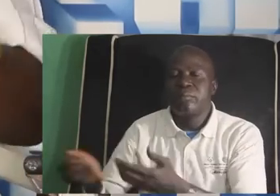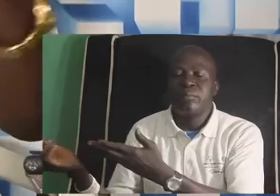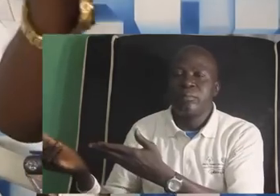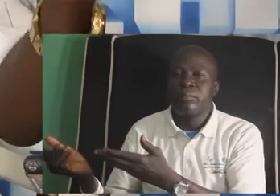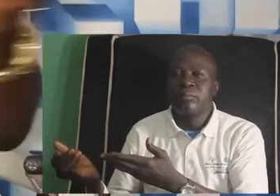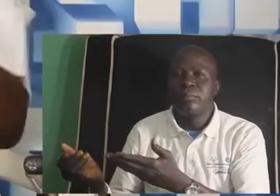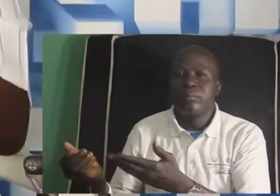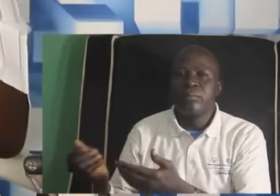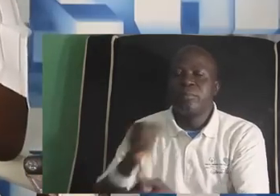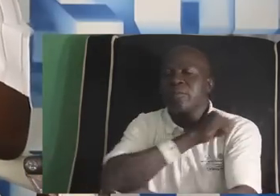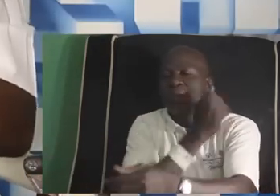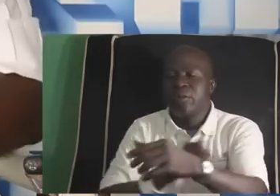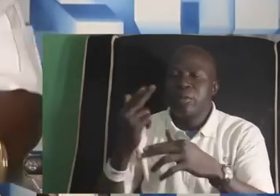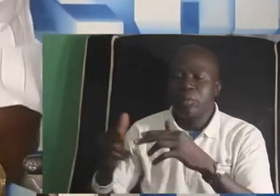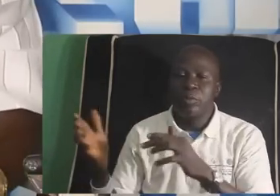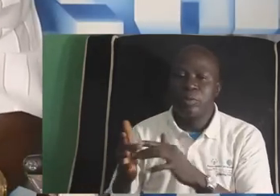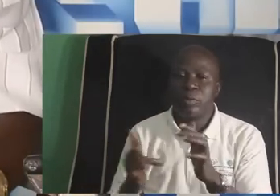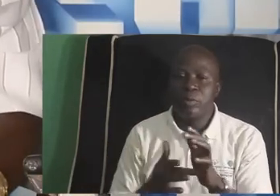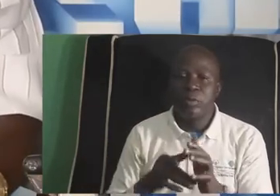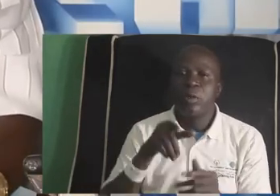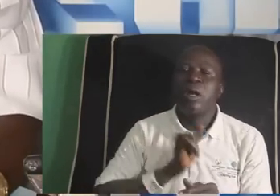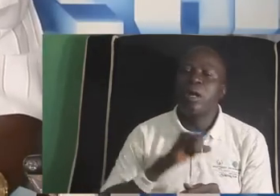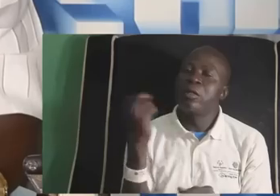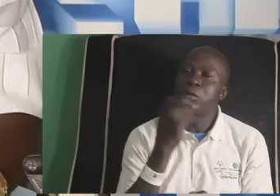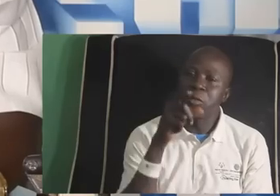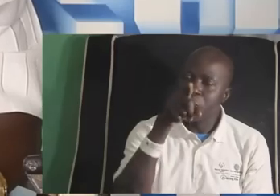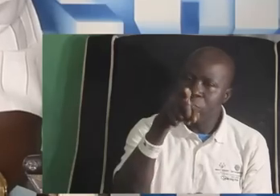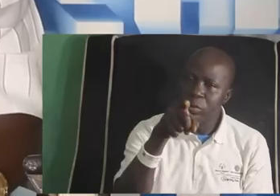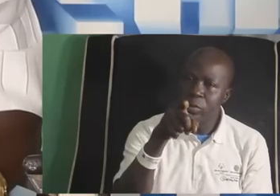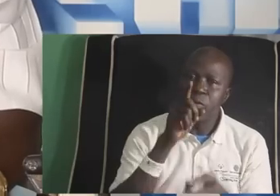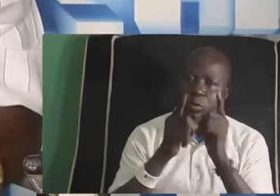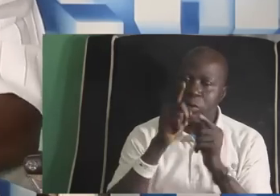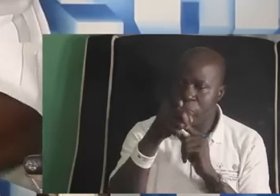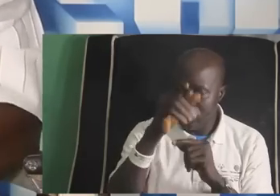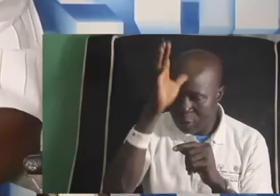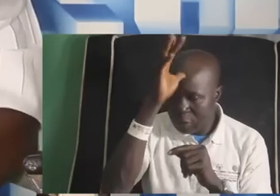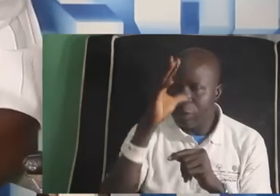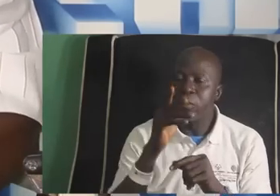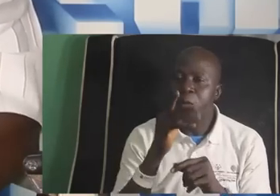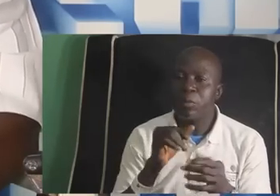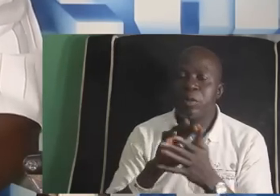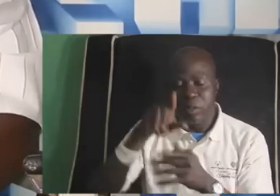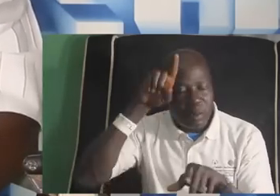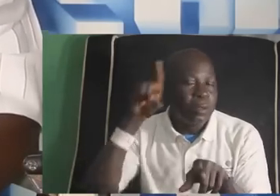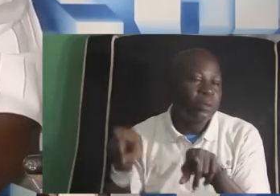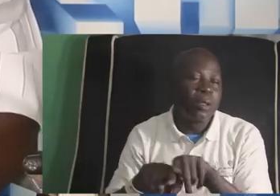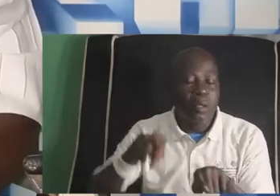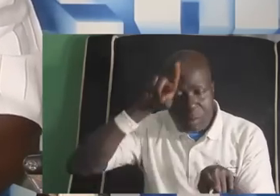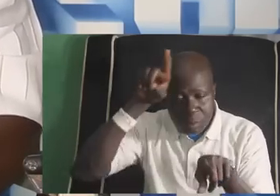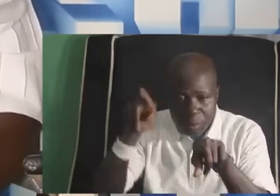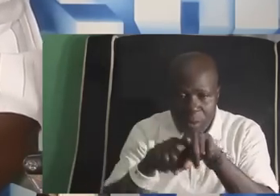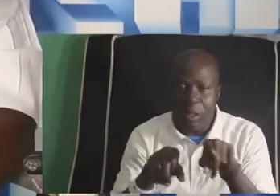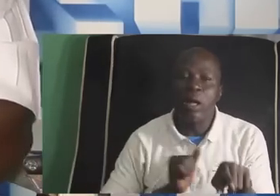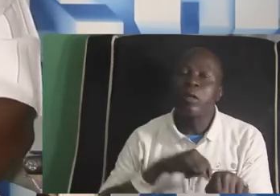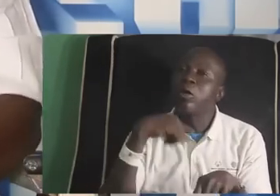oruko Jesu ti nasare ti in the name of Jesus Christ iwo ni mo ba soro you are the one I am talking mommy daddy mommy daddy sister brother iwo ni mo